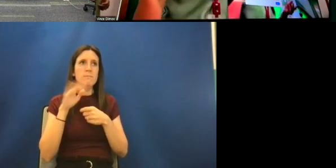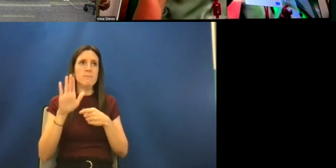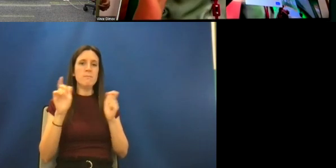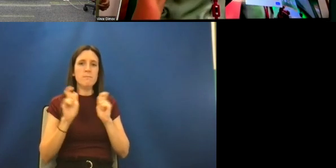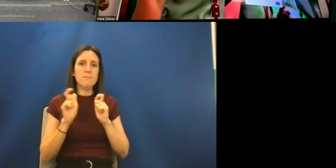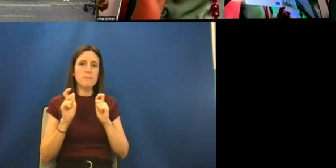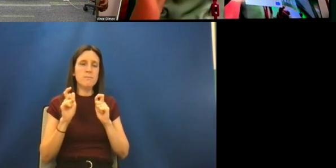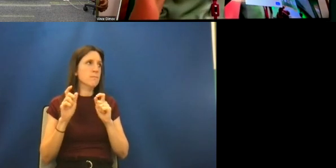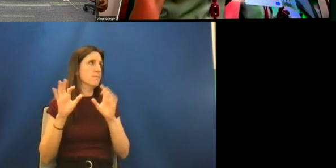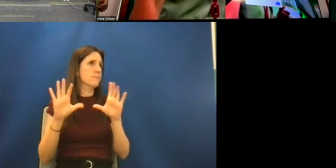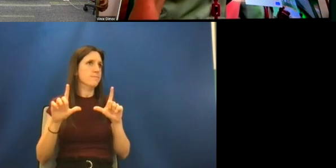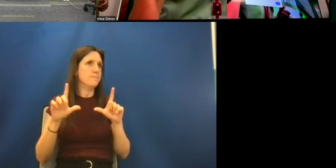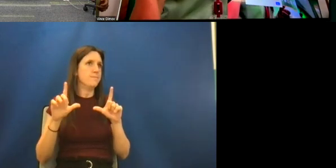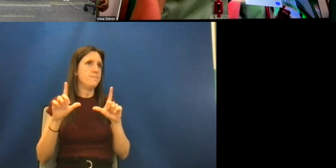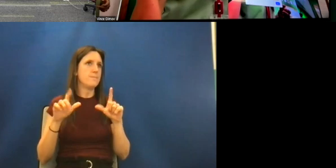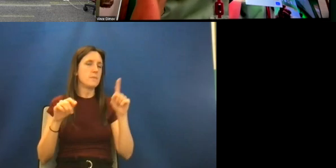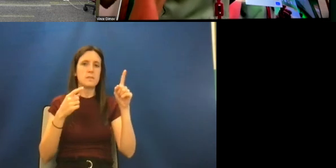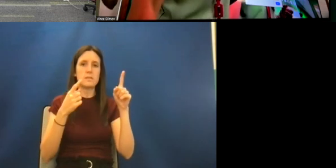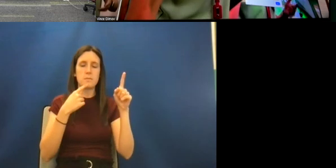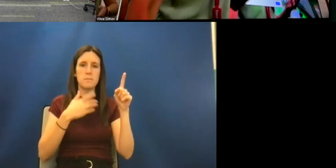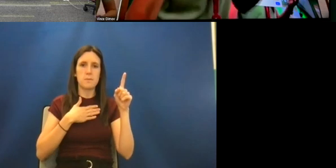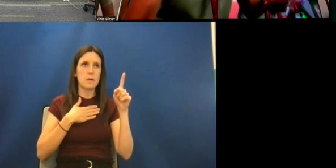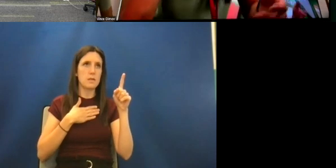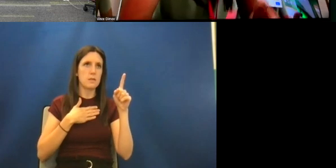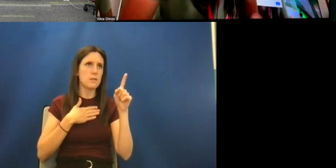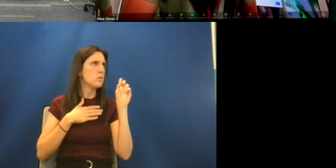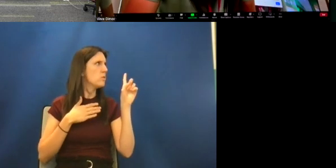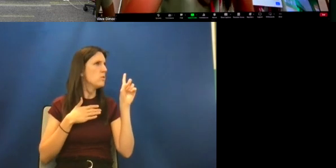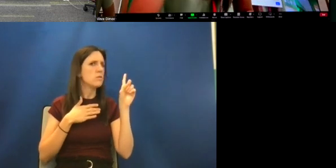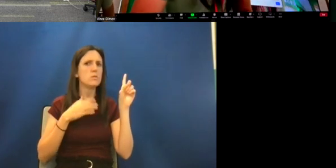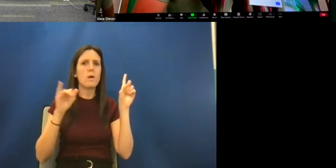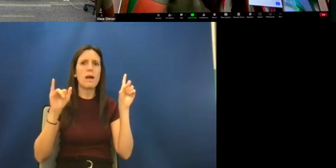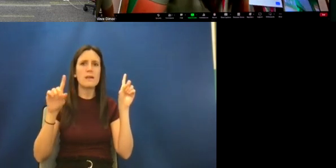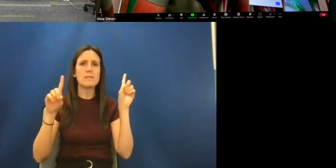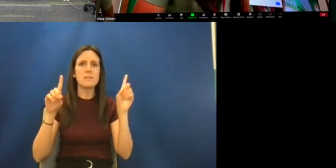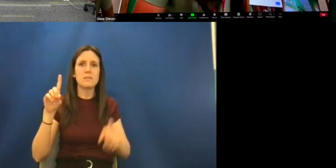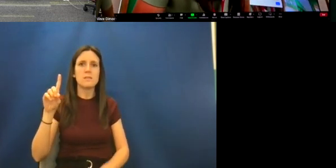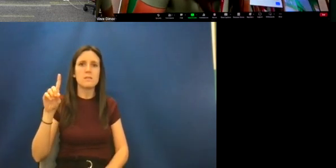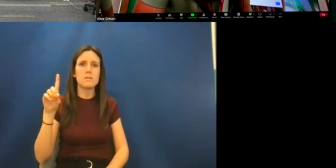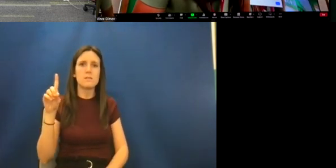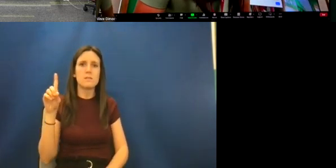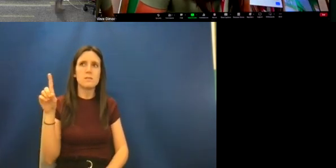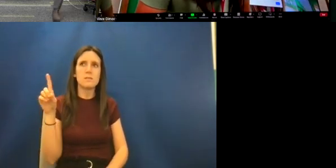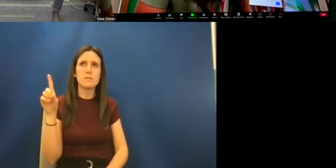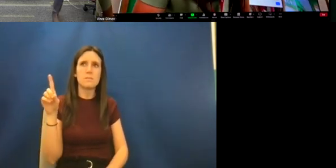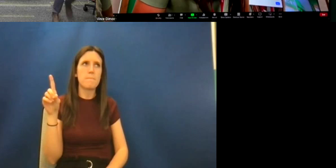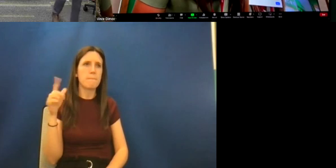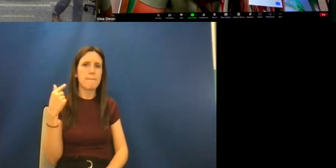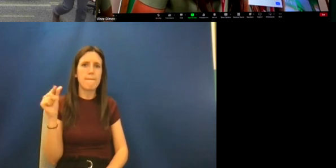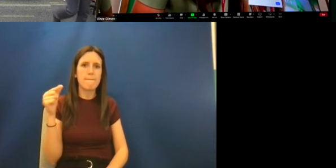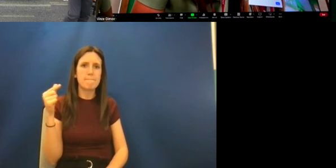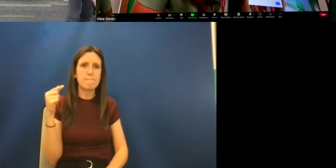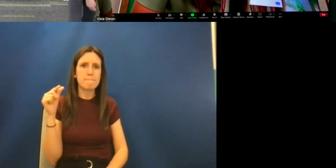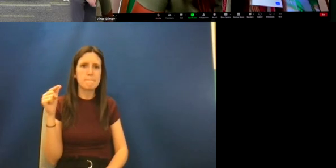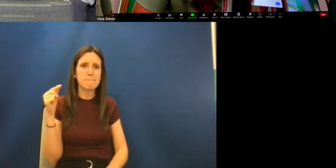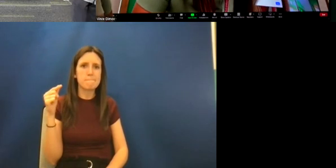your meeting ID? Mine's 801. What's yours? Go up to, so click out of that, go up to the green,